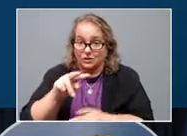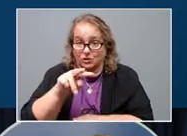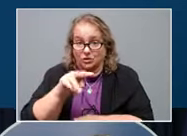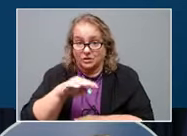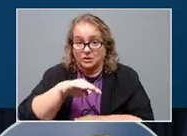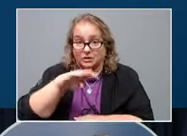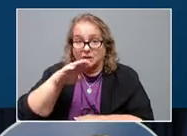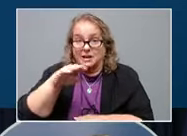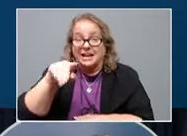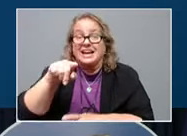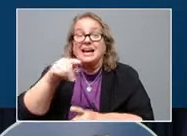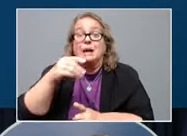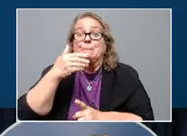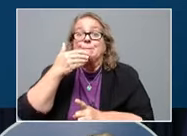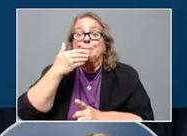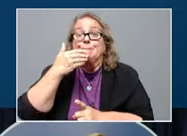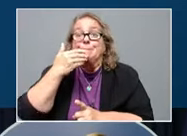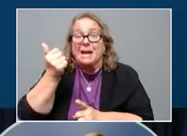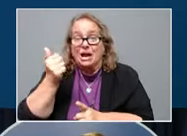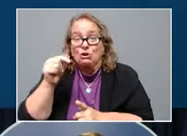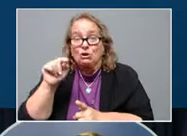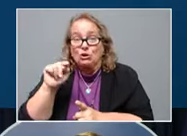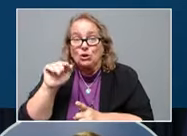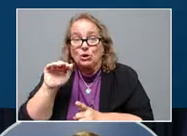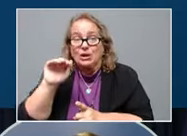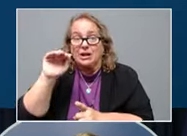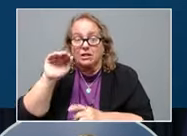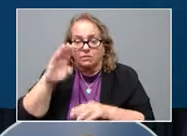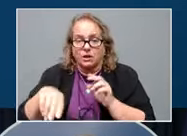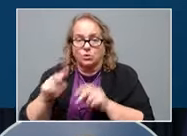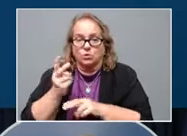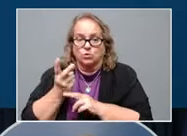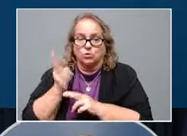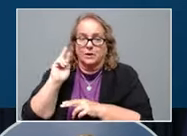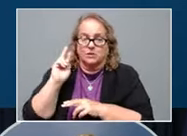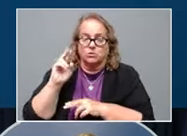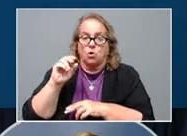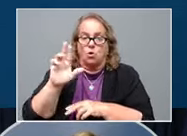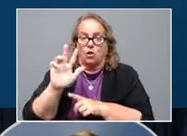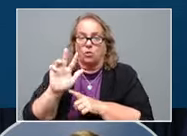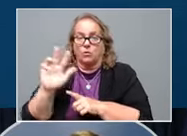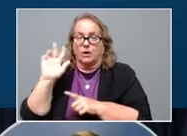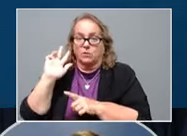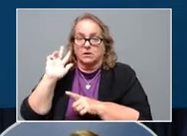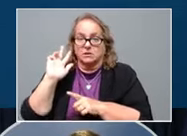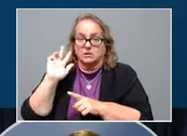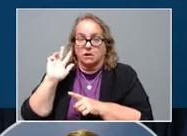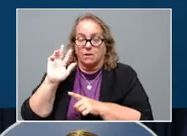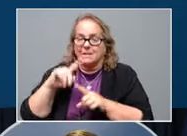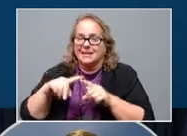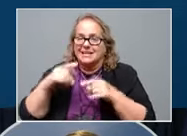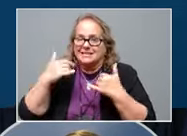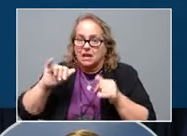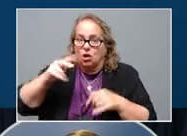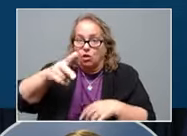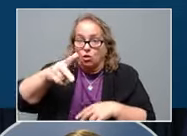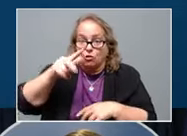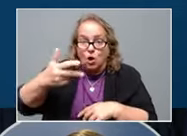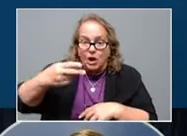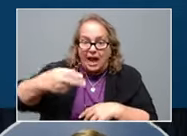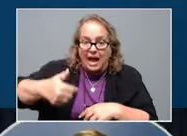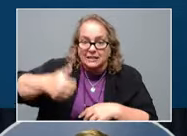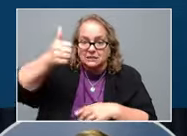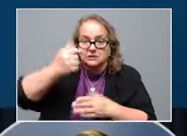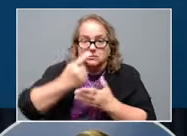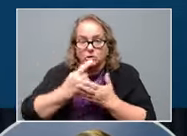better than 2 weeks ago or 3 weeks ago, but this is still our 3rd highest week of cases ever